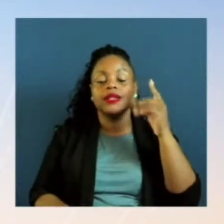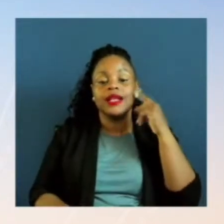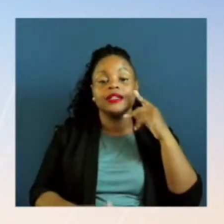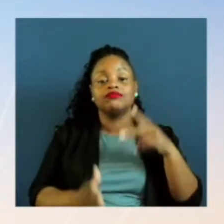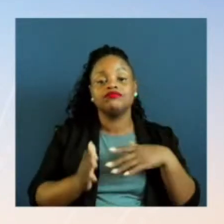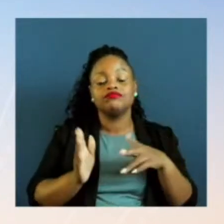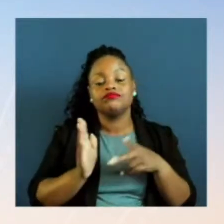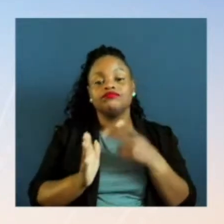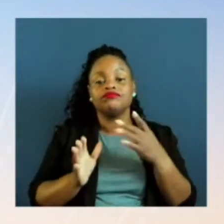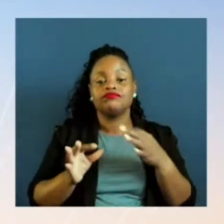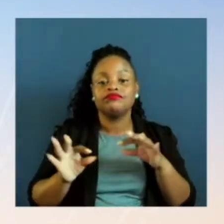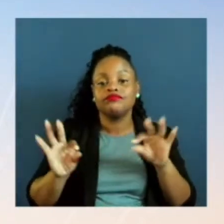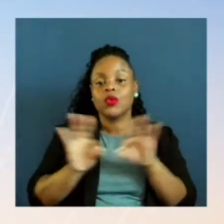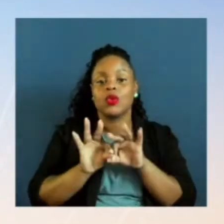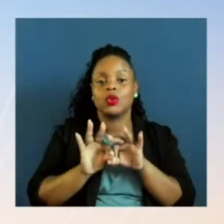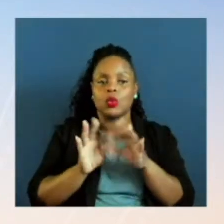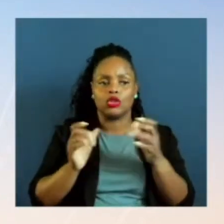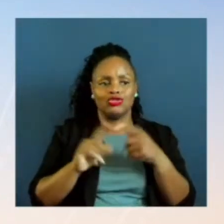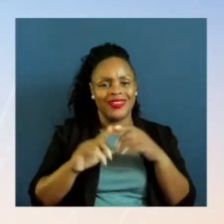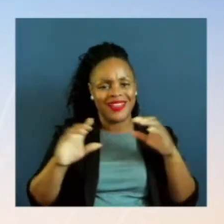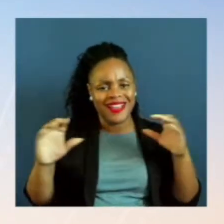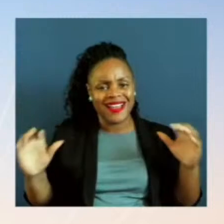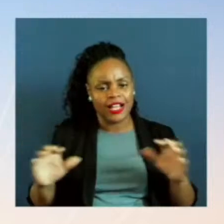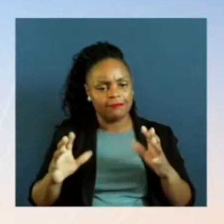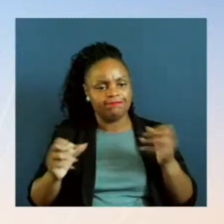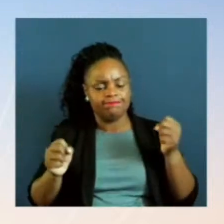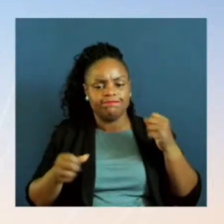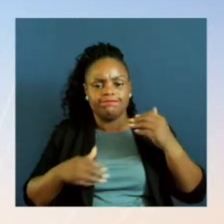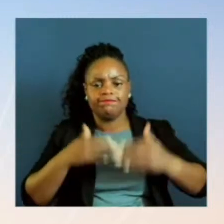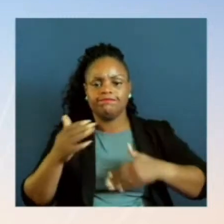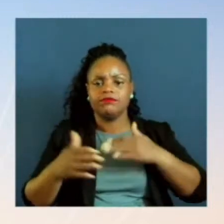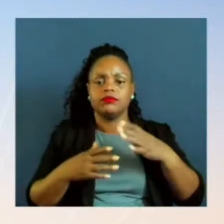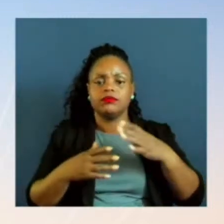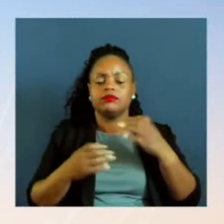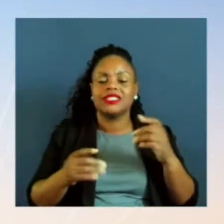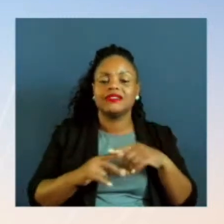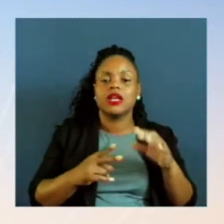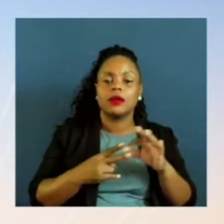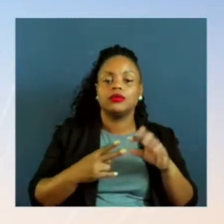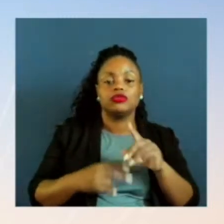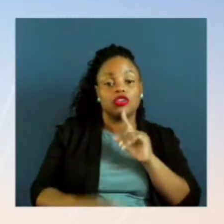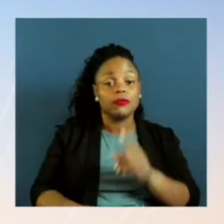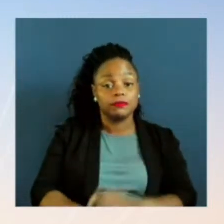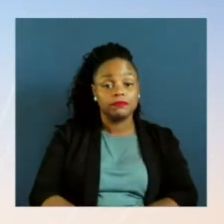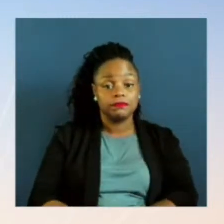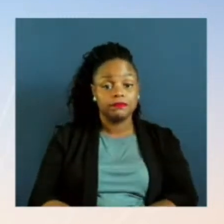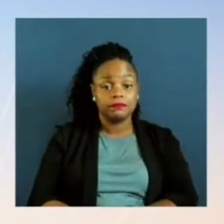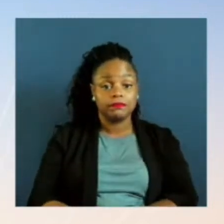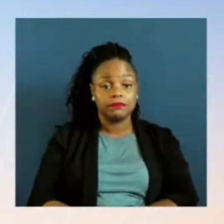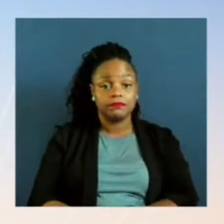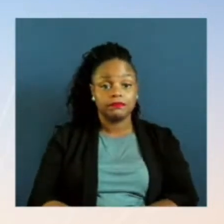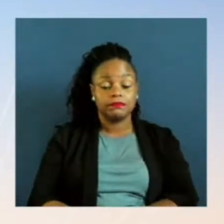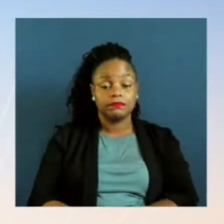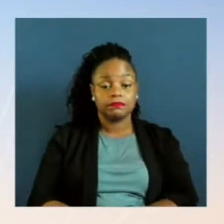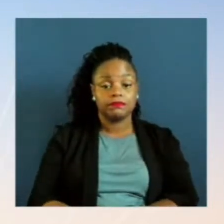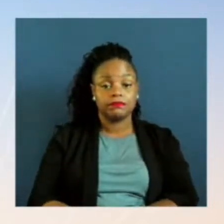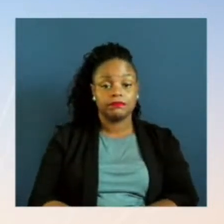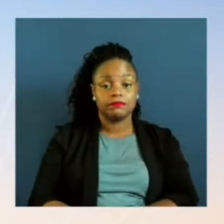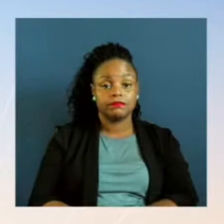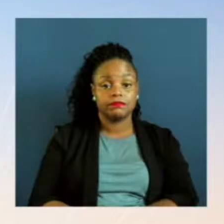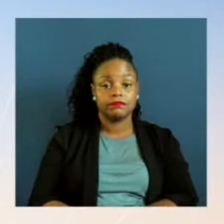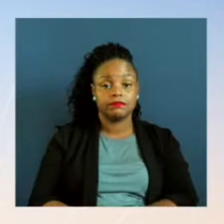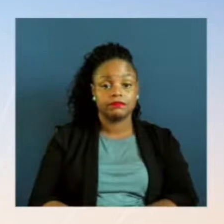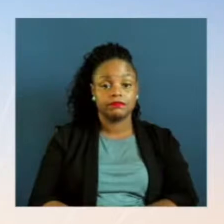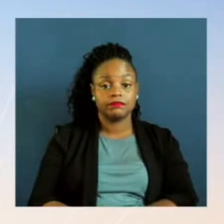as possible to see what our options are. Go ahead. On Afghanistan, the Taliban says China will be their